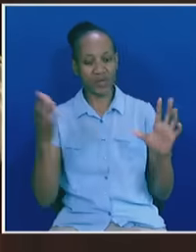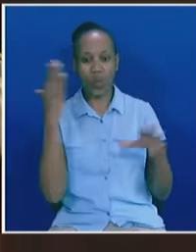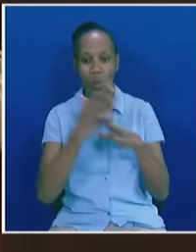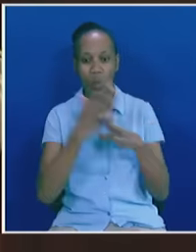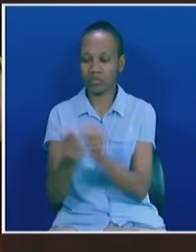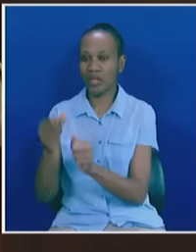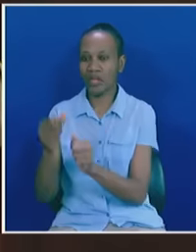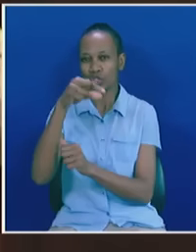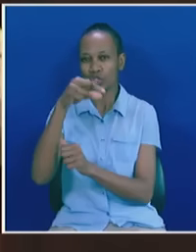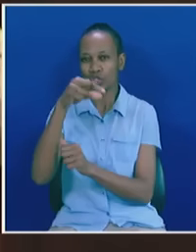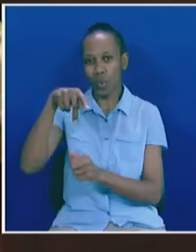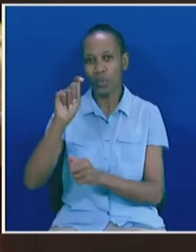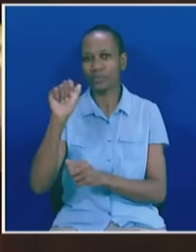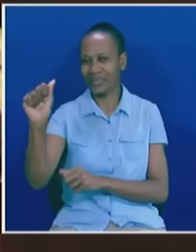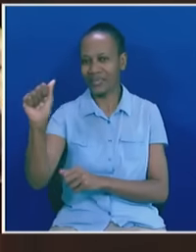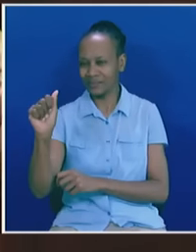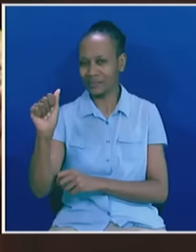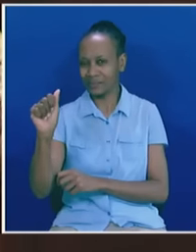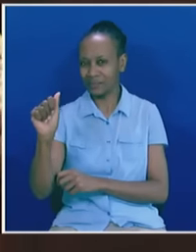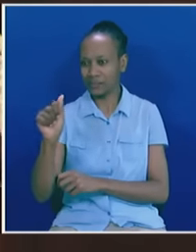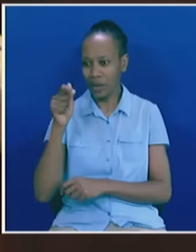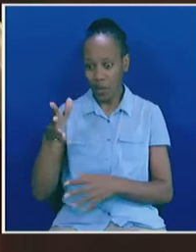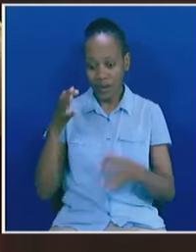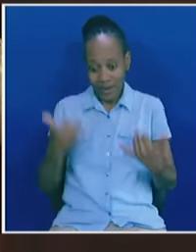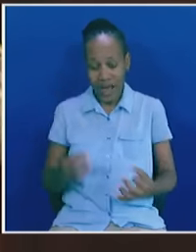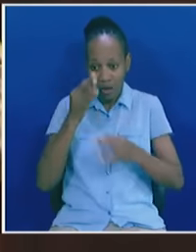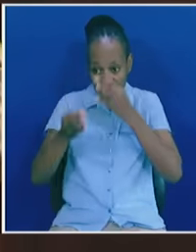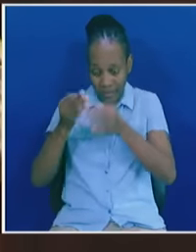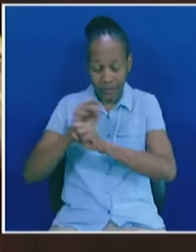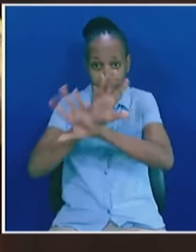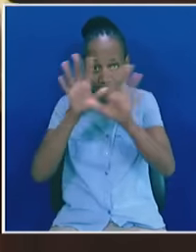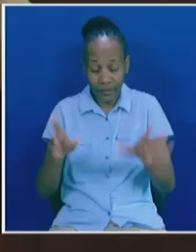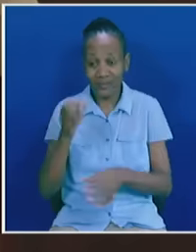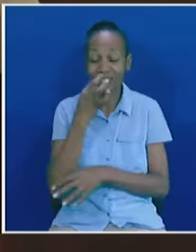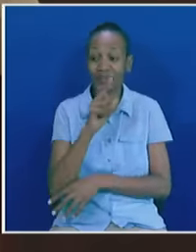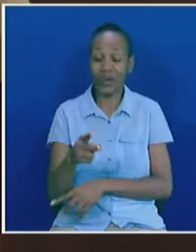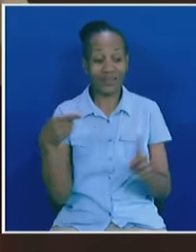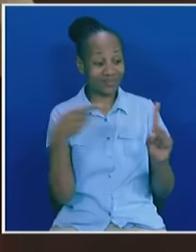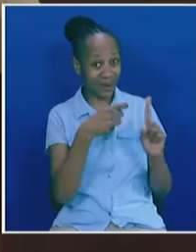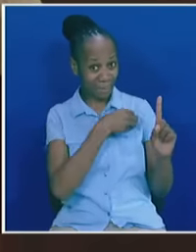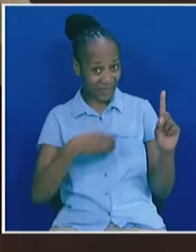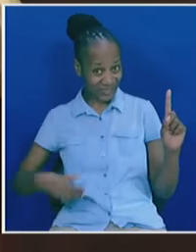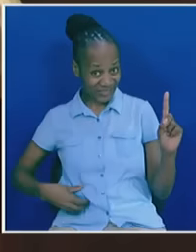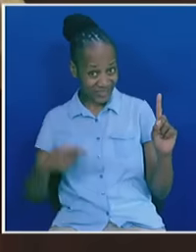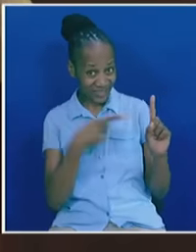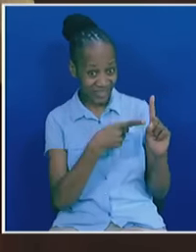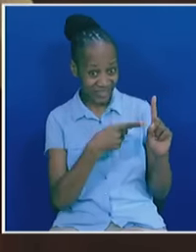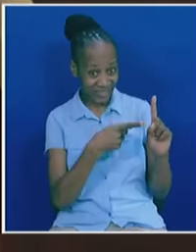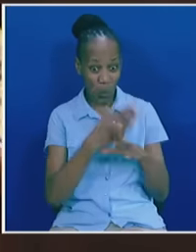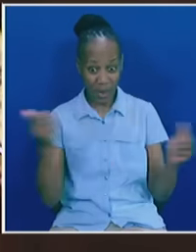Guptas. And that, I want to clear it. U-president agasi